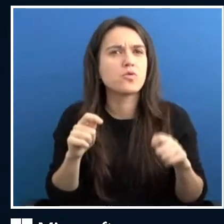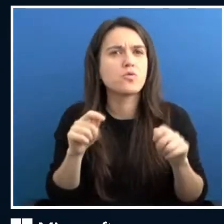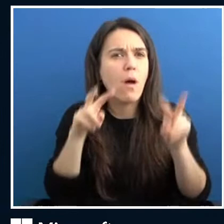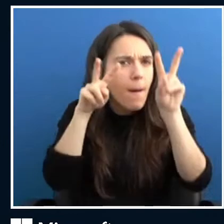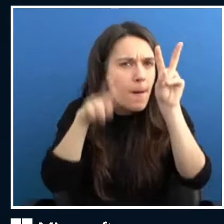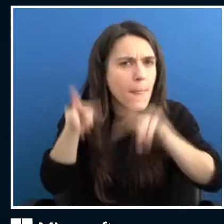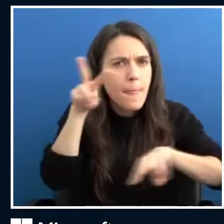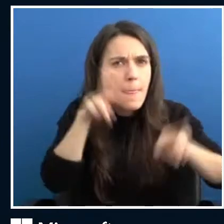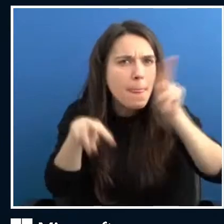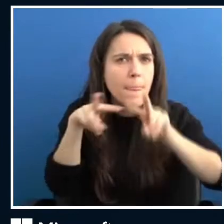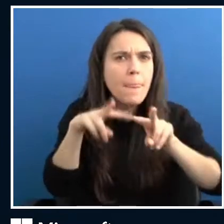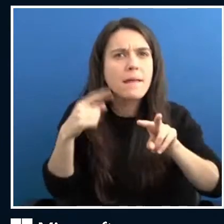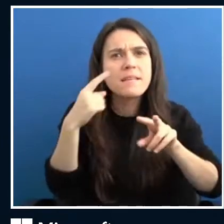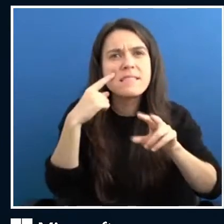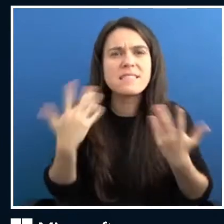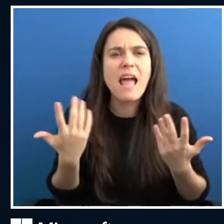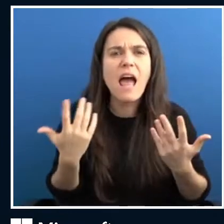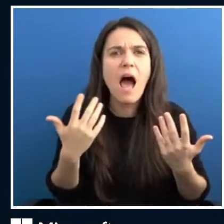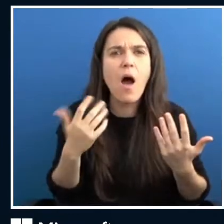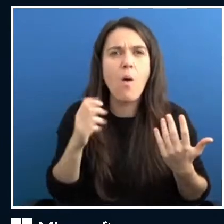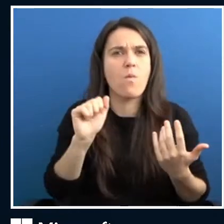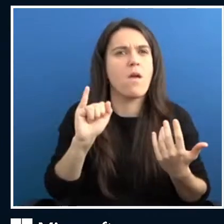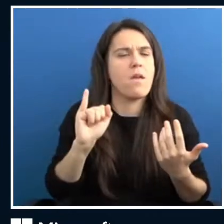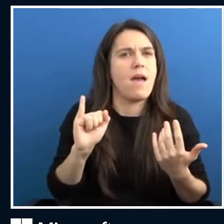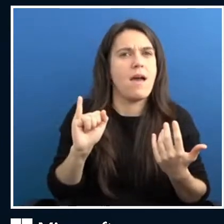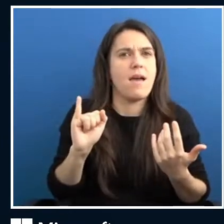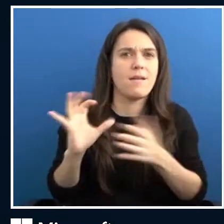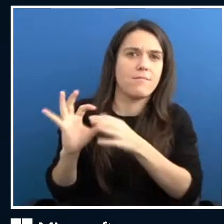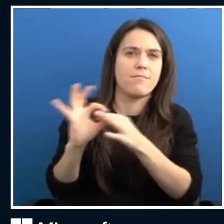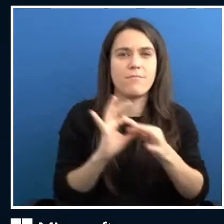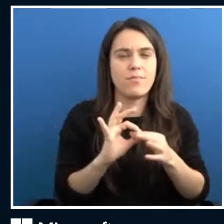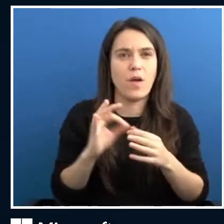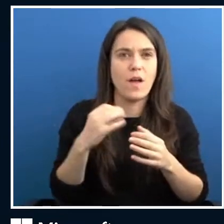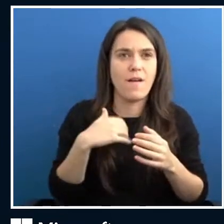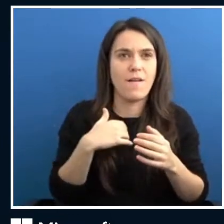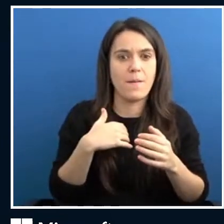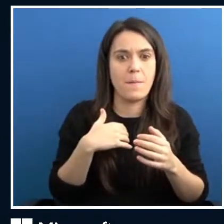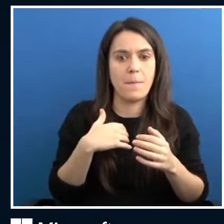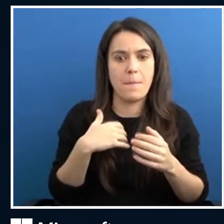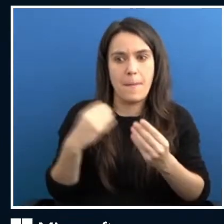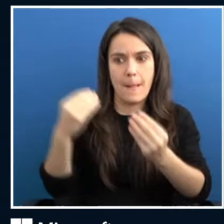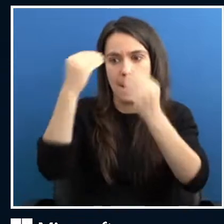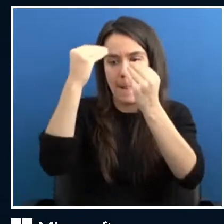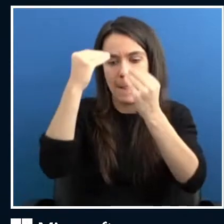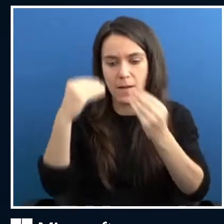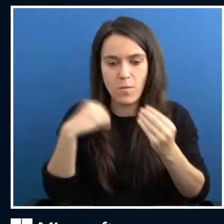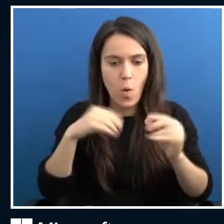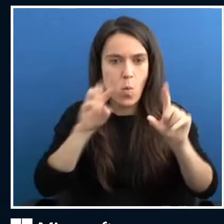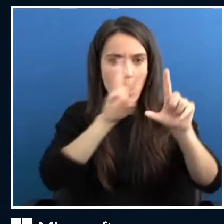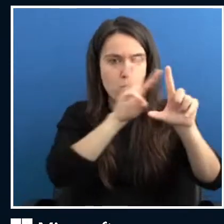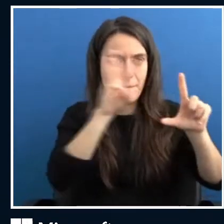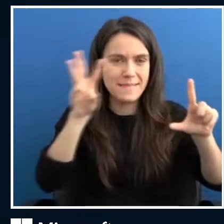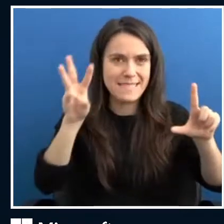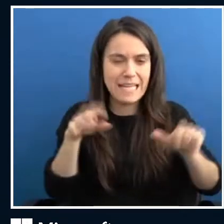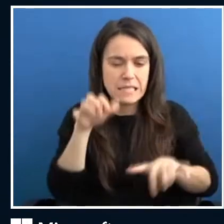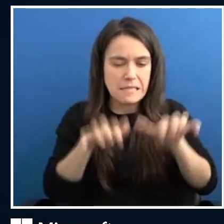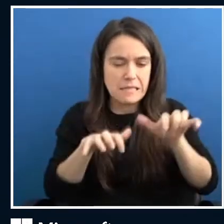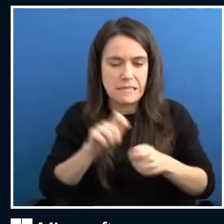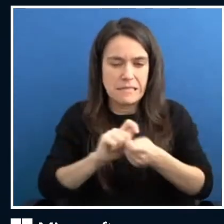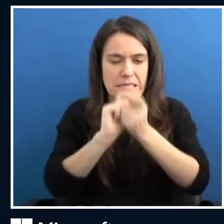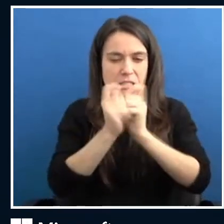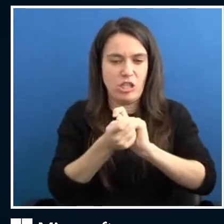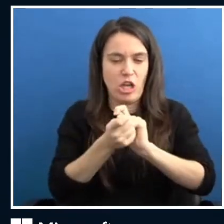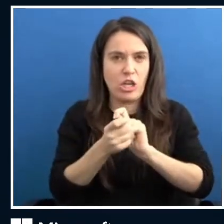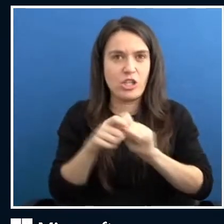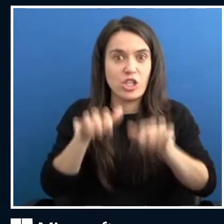AI course to build a chatbots for my website, and I had to back away because the language is completely different and I couldn't comprehend